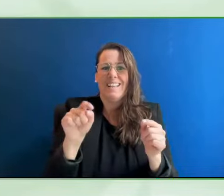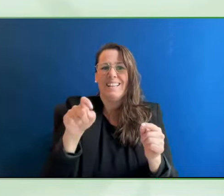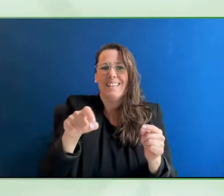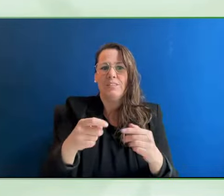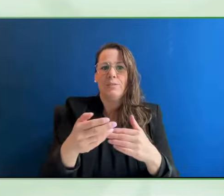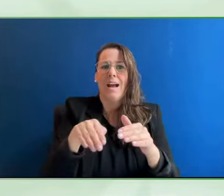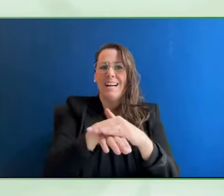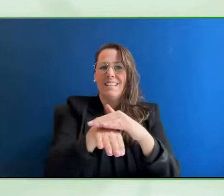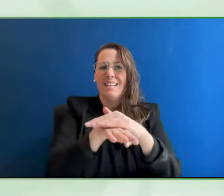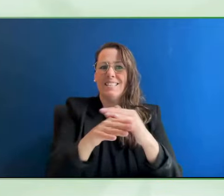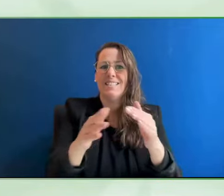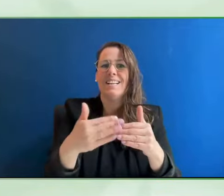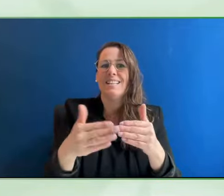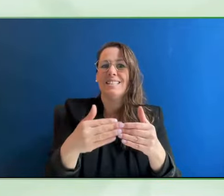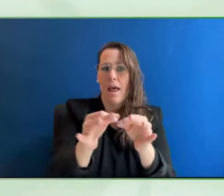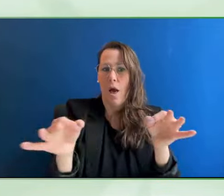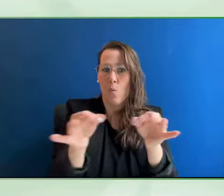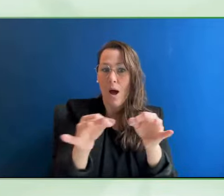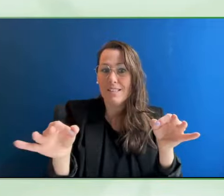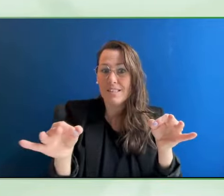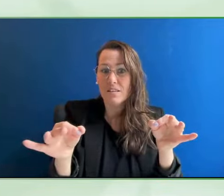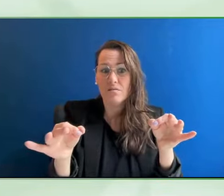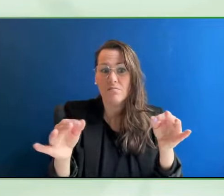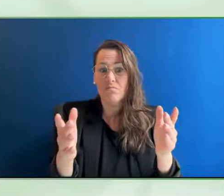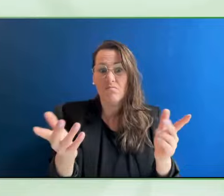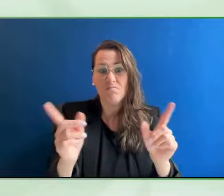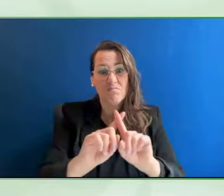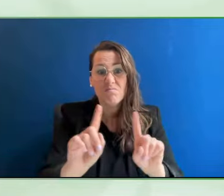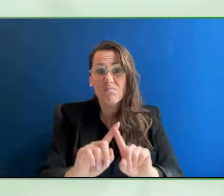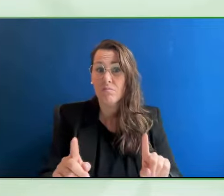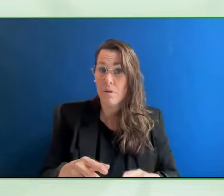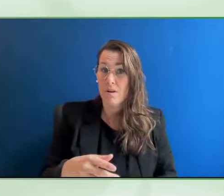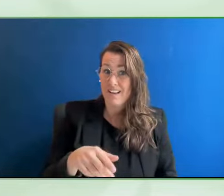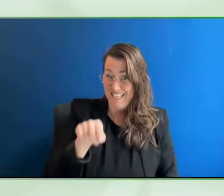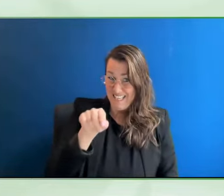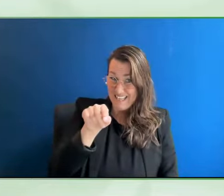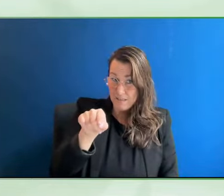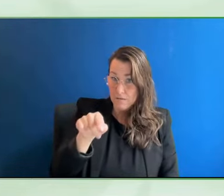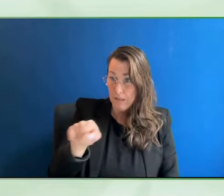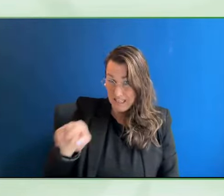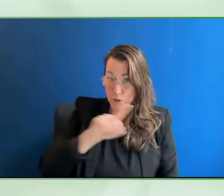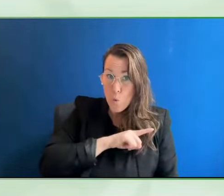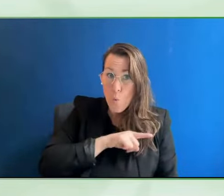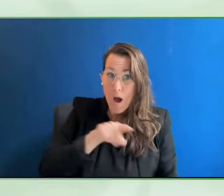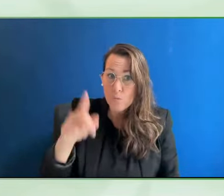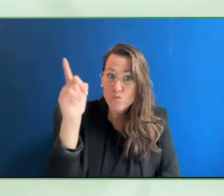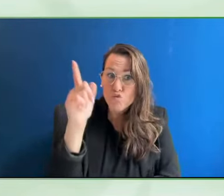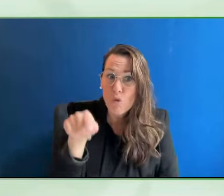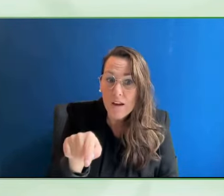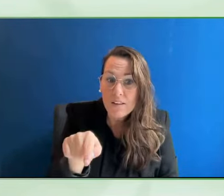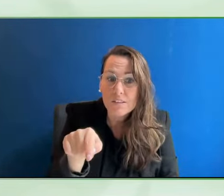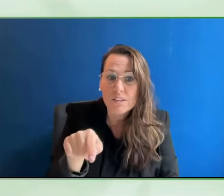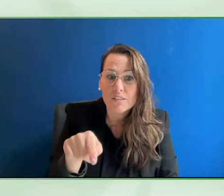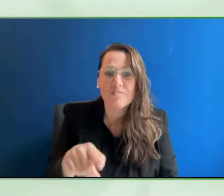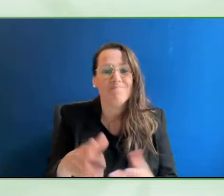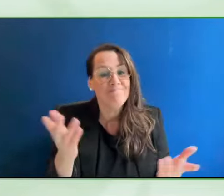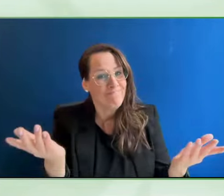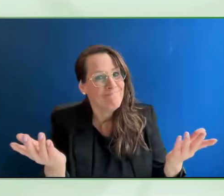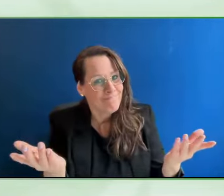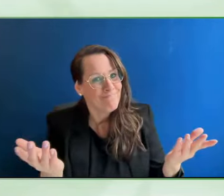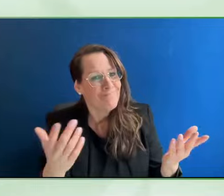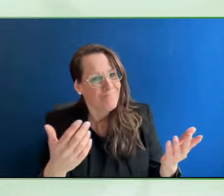first on teletext in level A2, and we won in 2019. We started it on our news website,